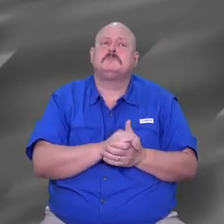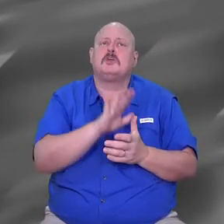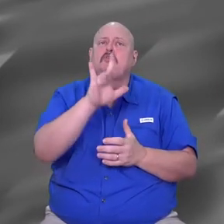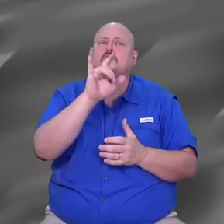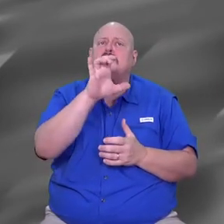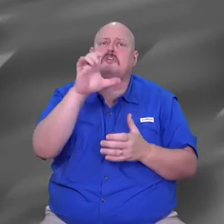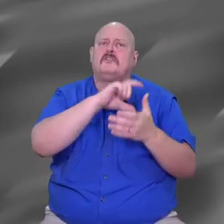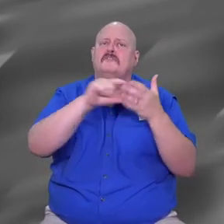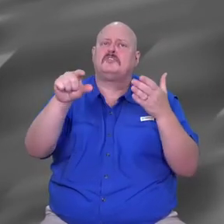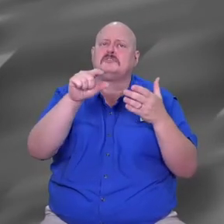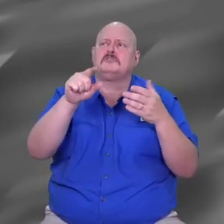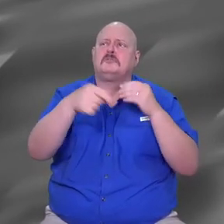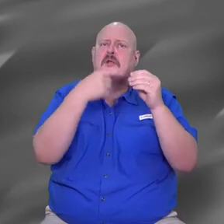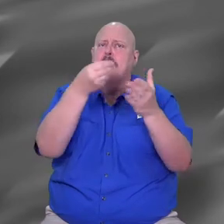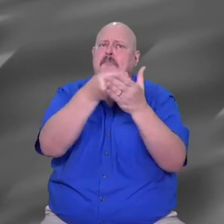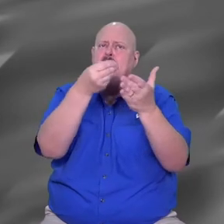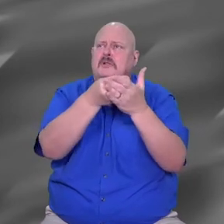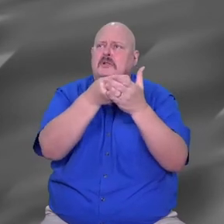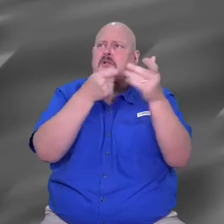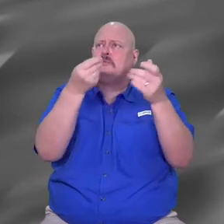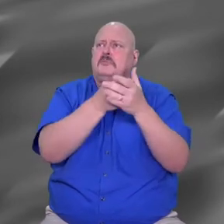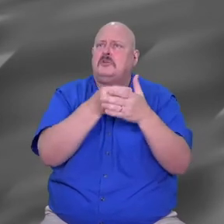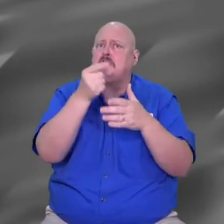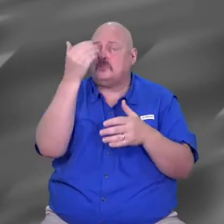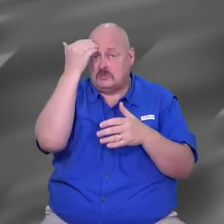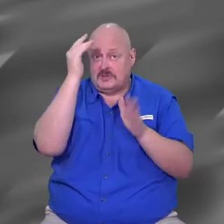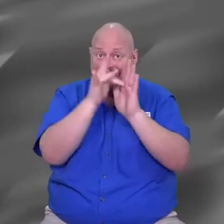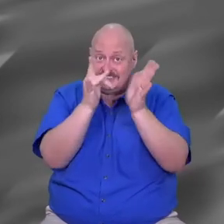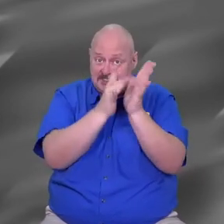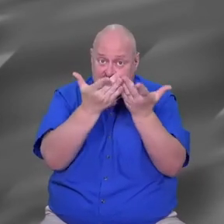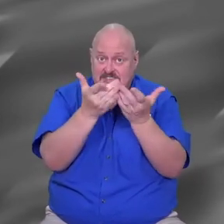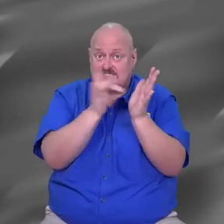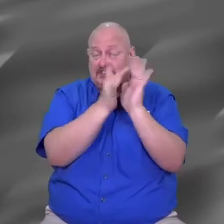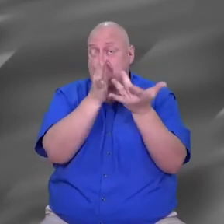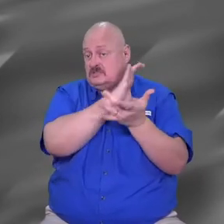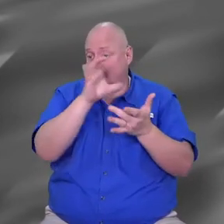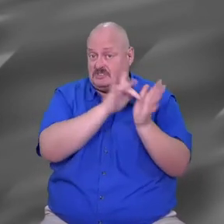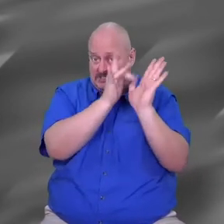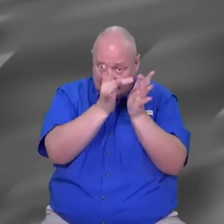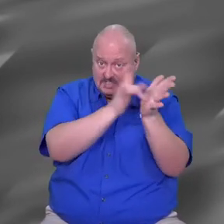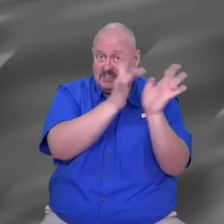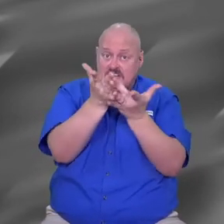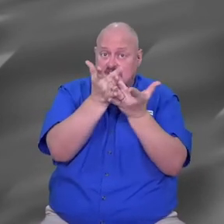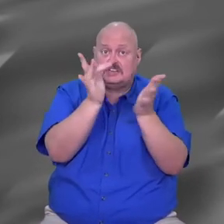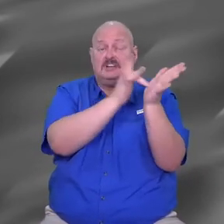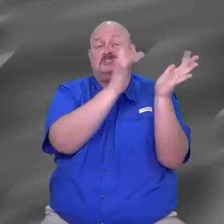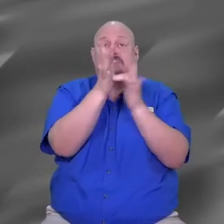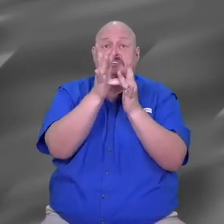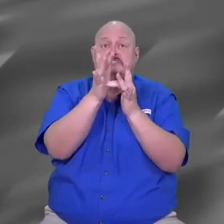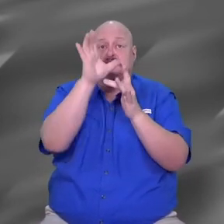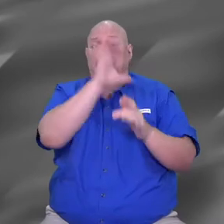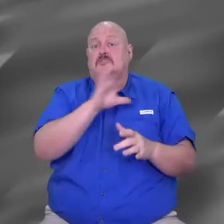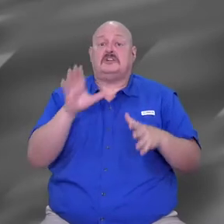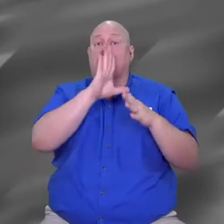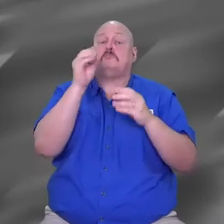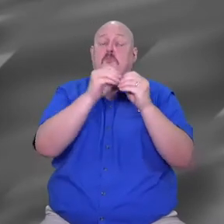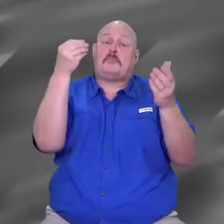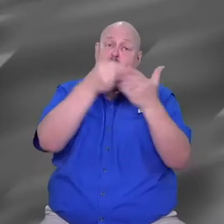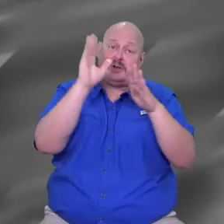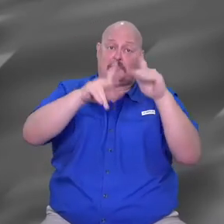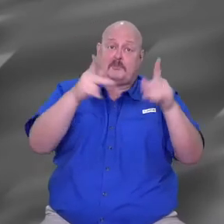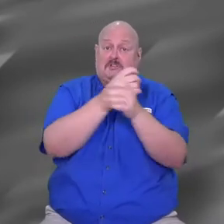2,500 verses in the Bible in regards to how we handle money. And did you know that Jesus Christ talked more about money than he did personal salvation?